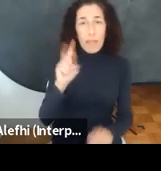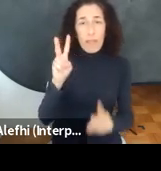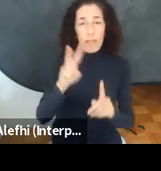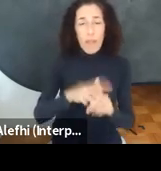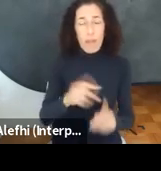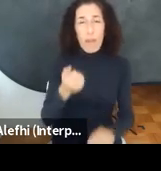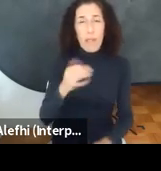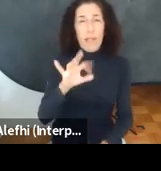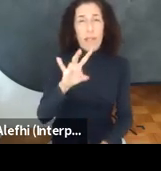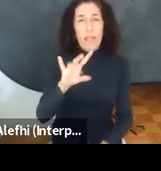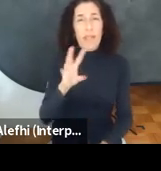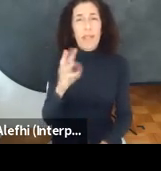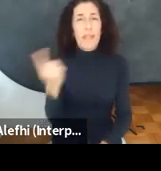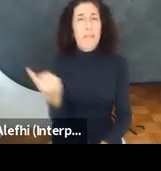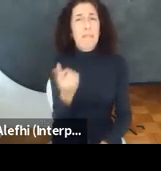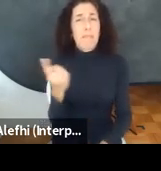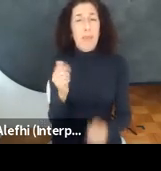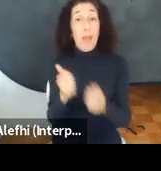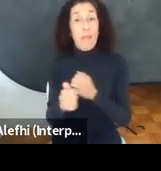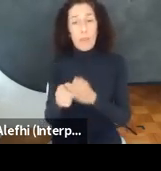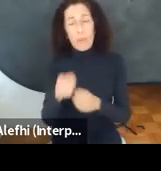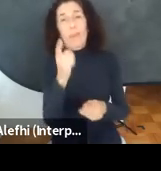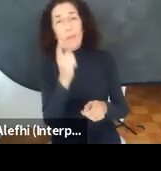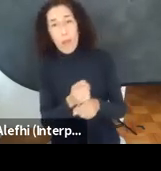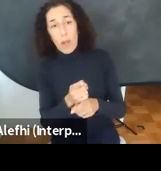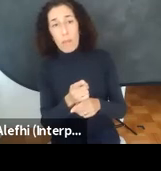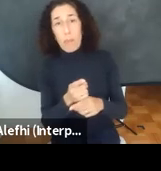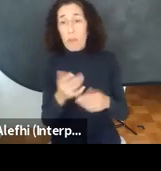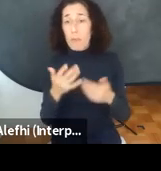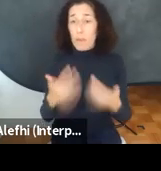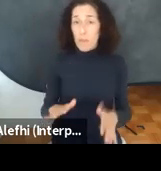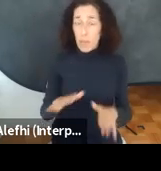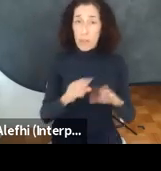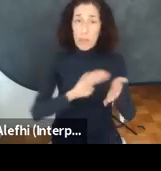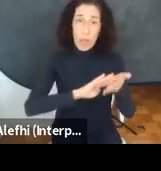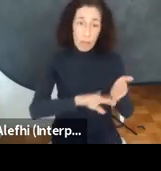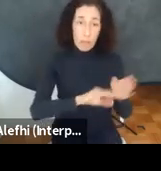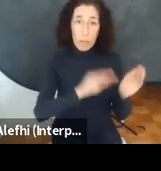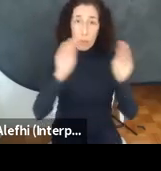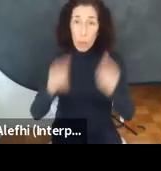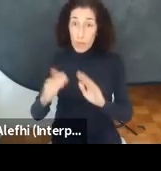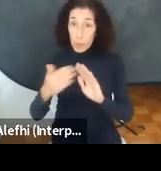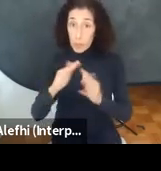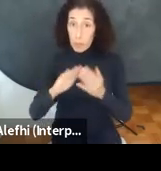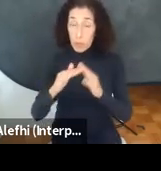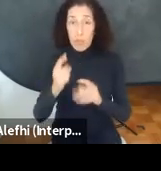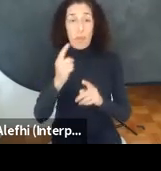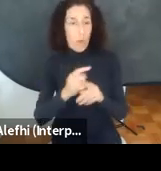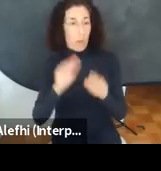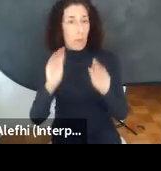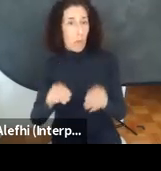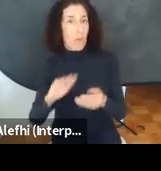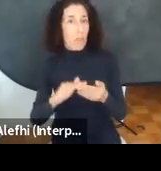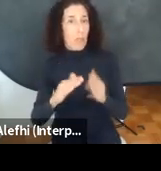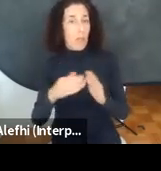sometime after that. Yeah. Mm-hmm. And then you moved into the community, right? You were in community.